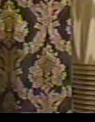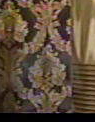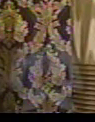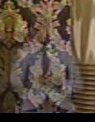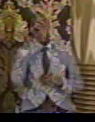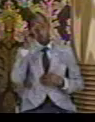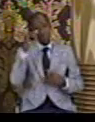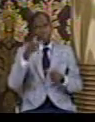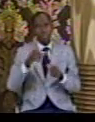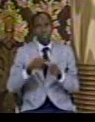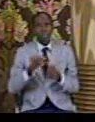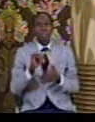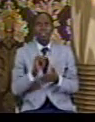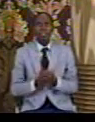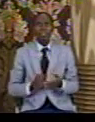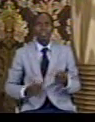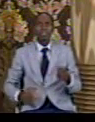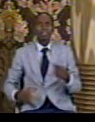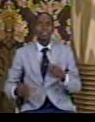remember that